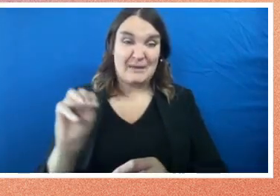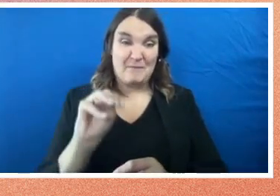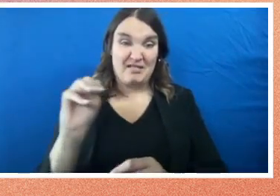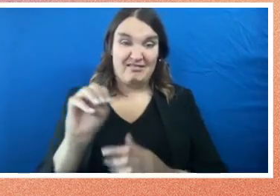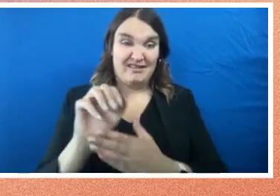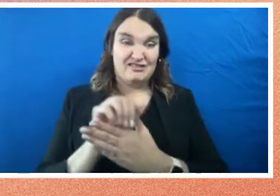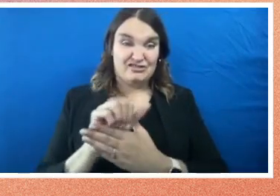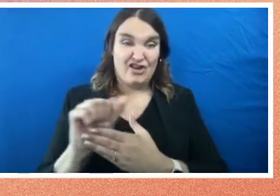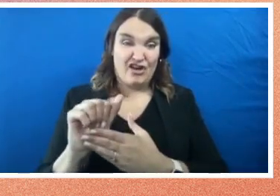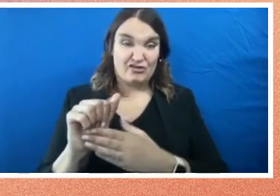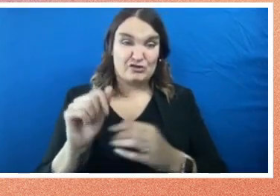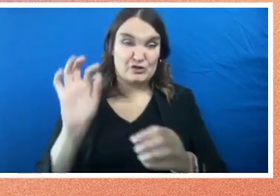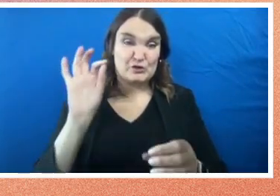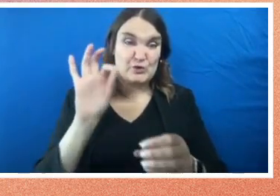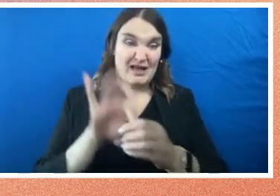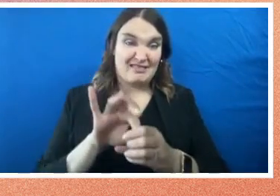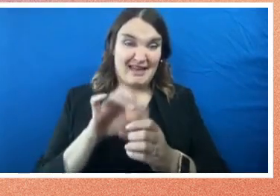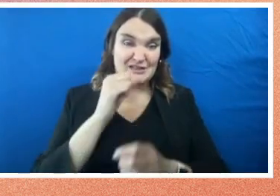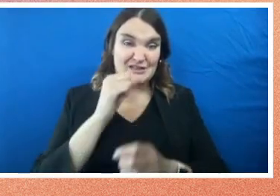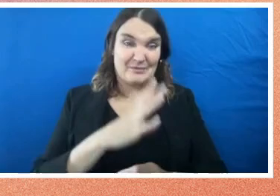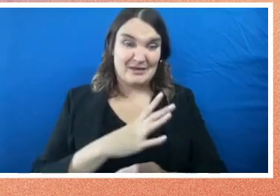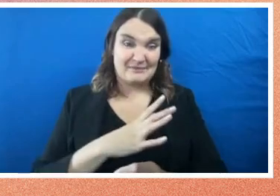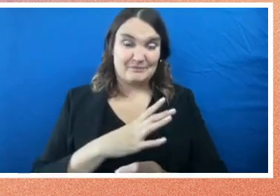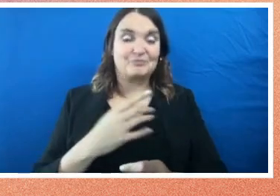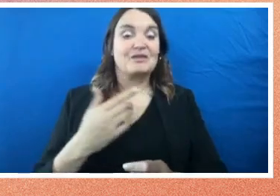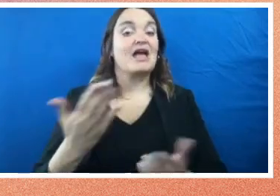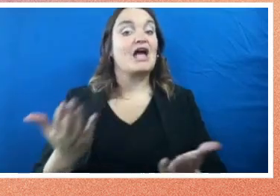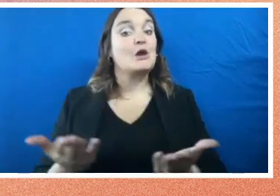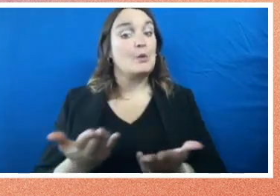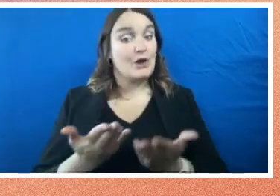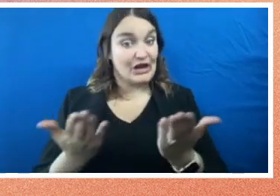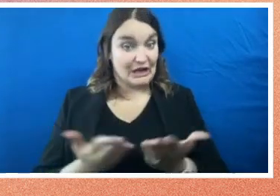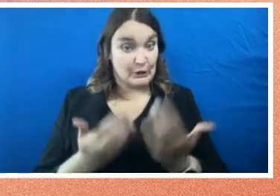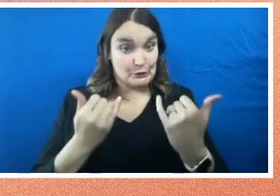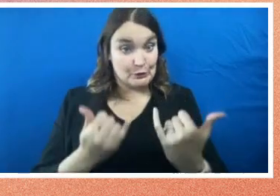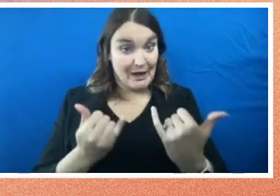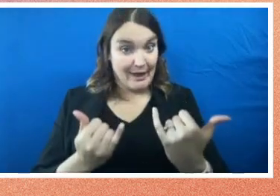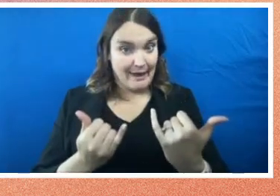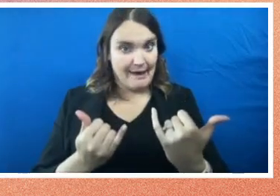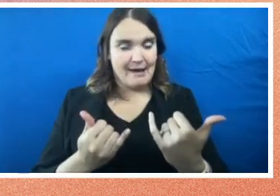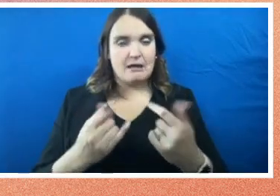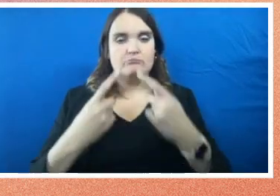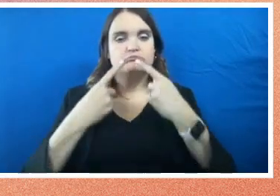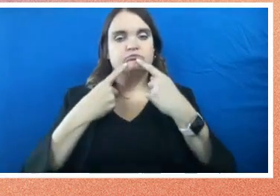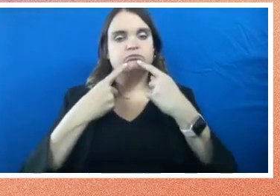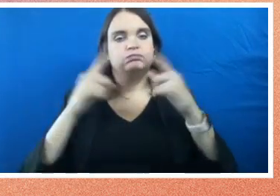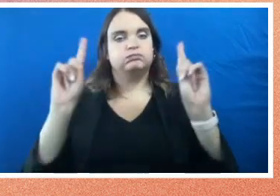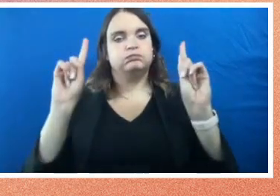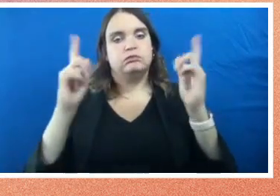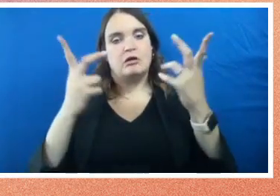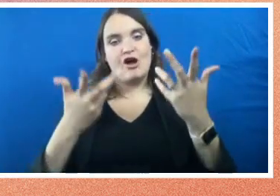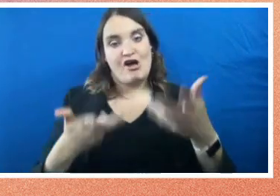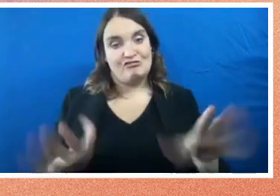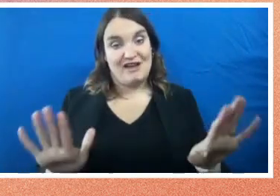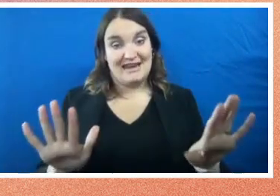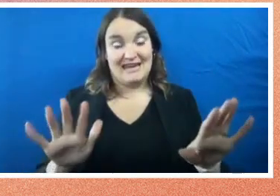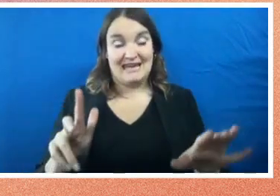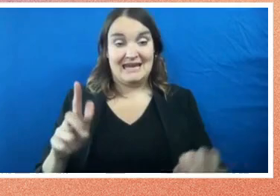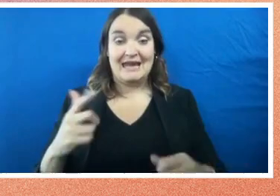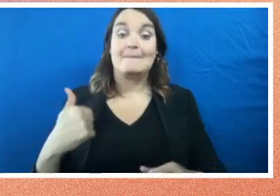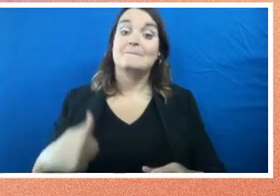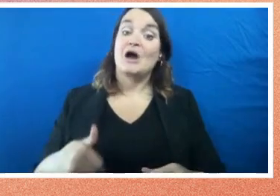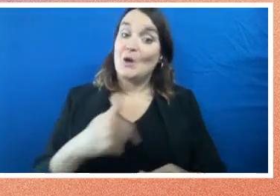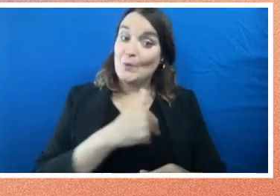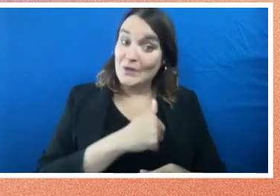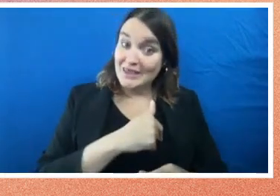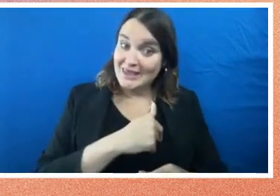And we are here today, having come so far already, but we are only